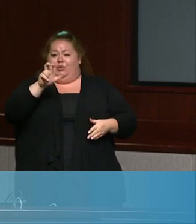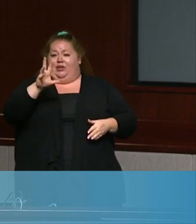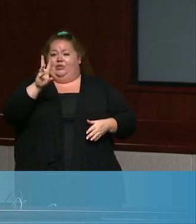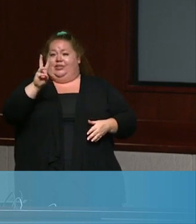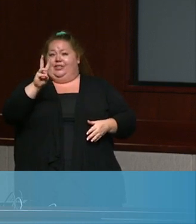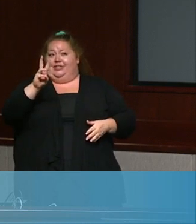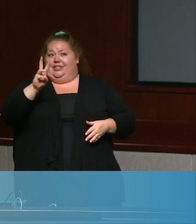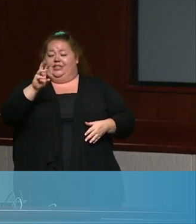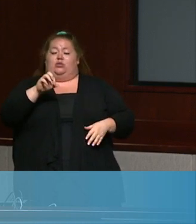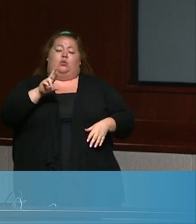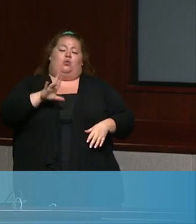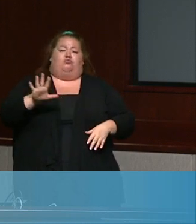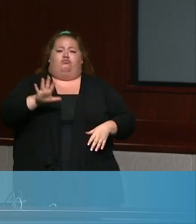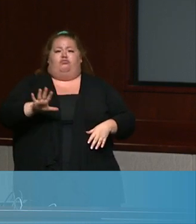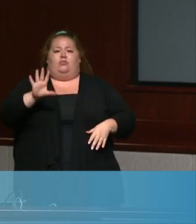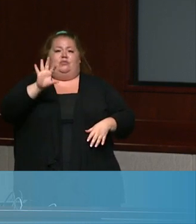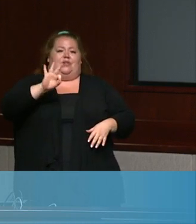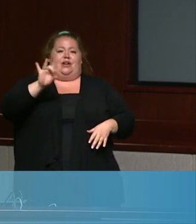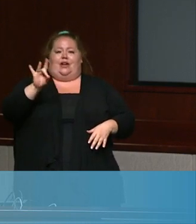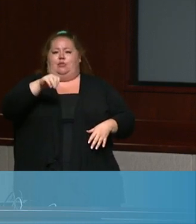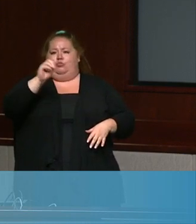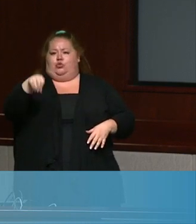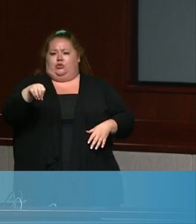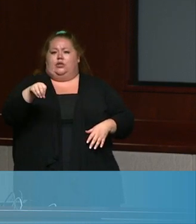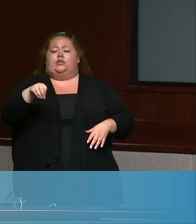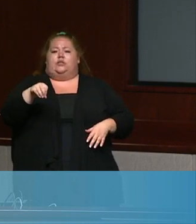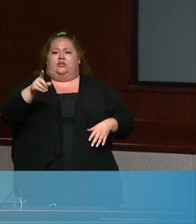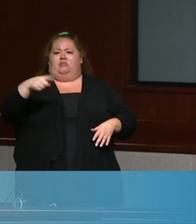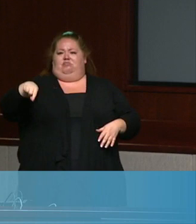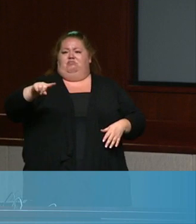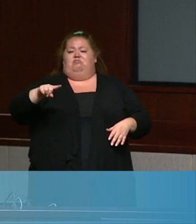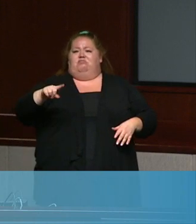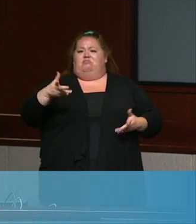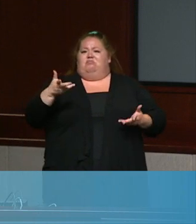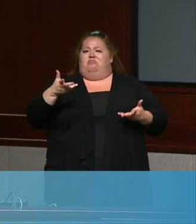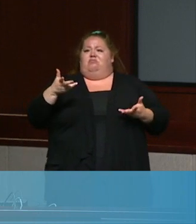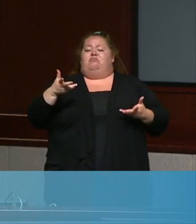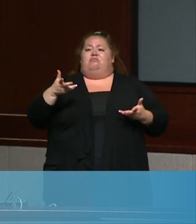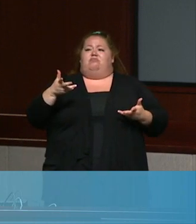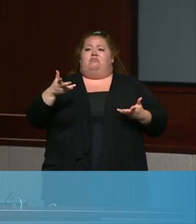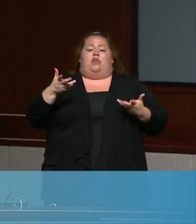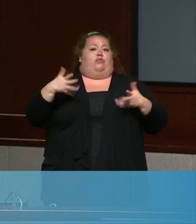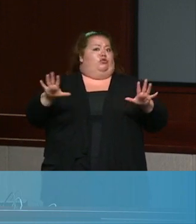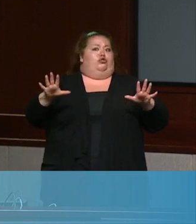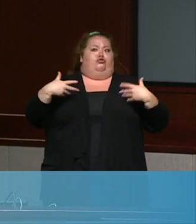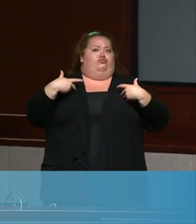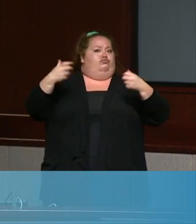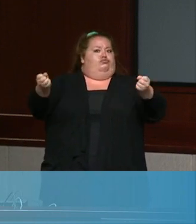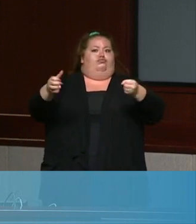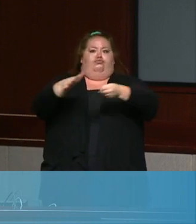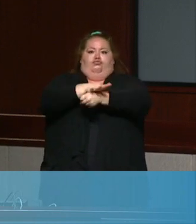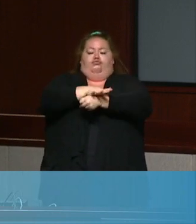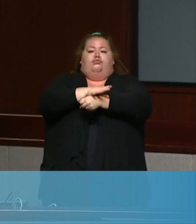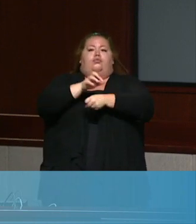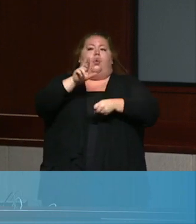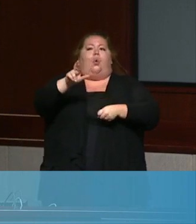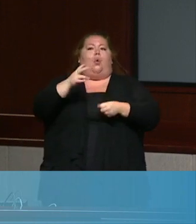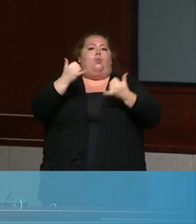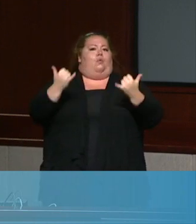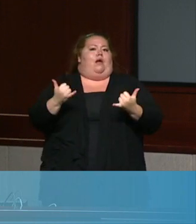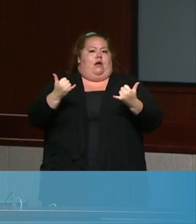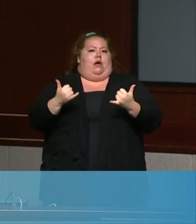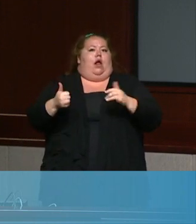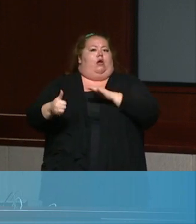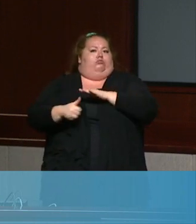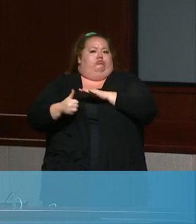21,306, or about 98% of whom have either fully recovered or are currently isolated